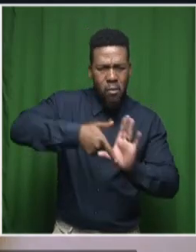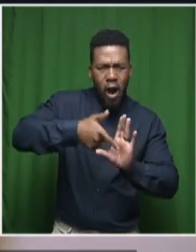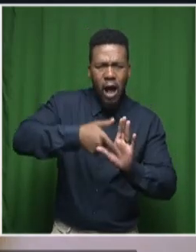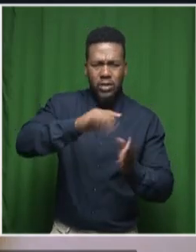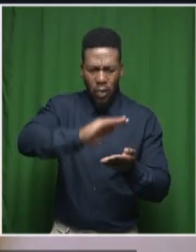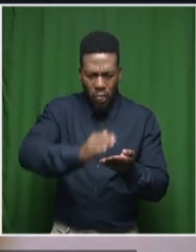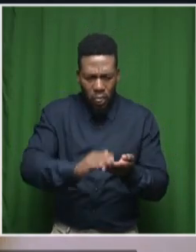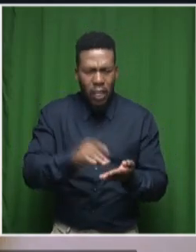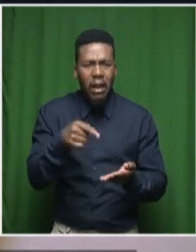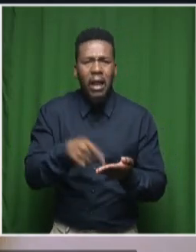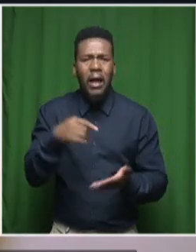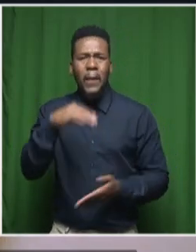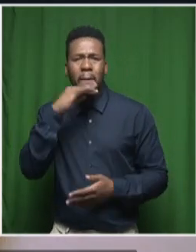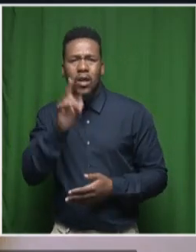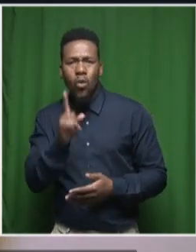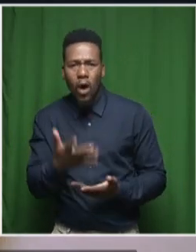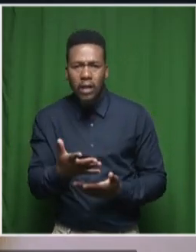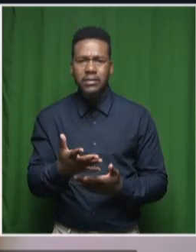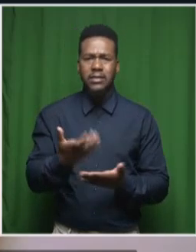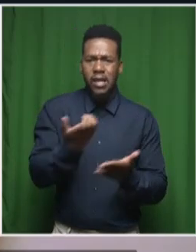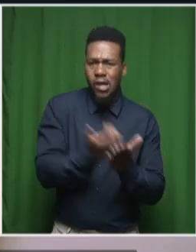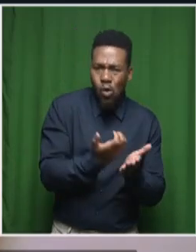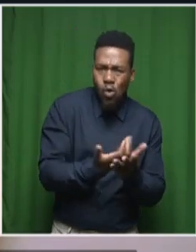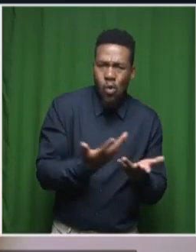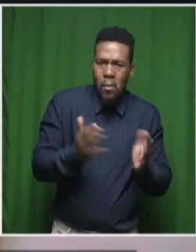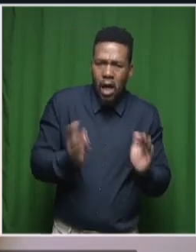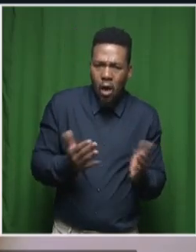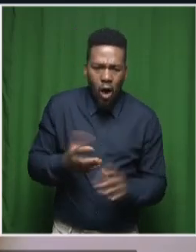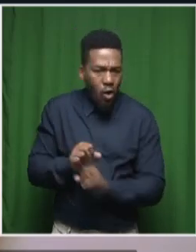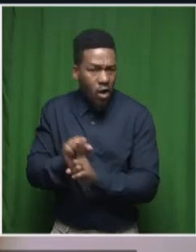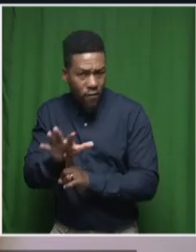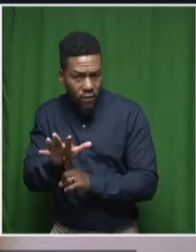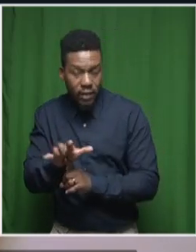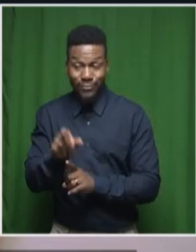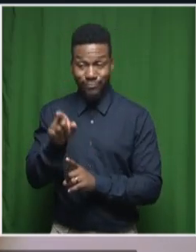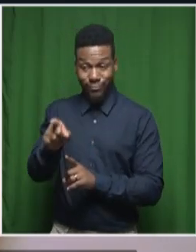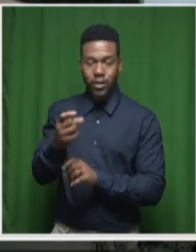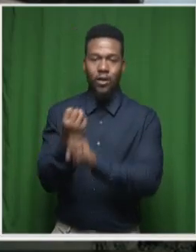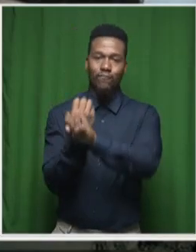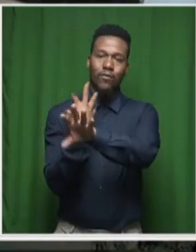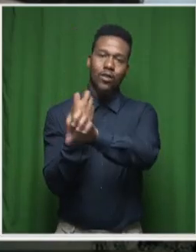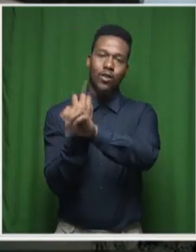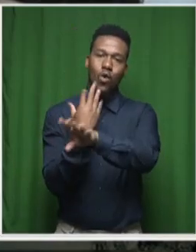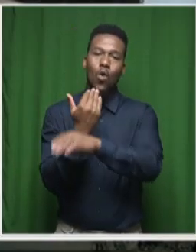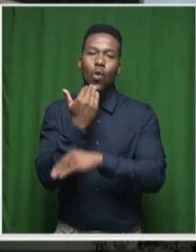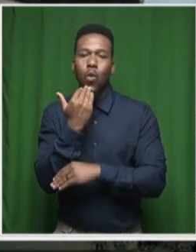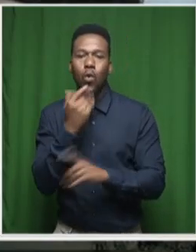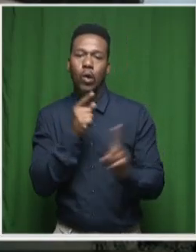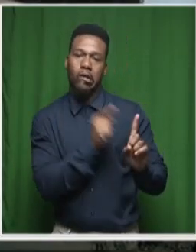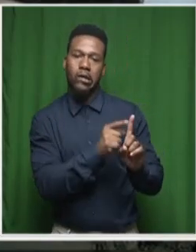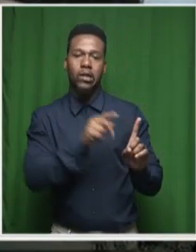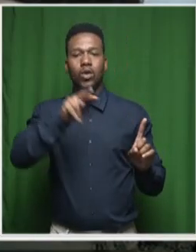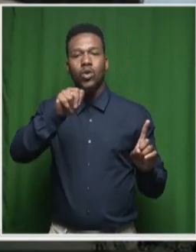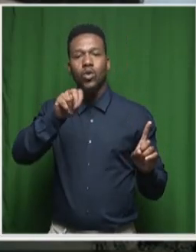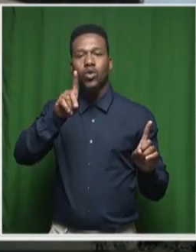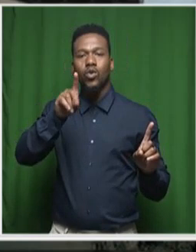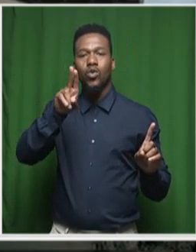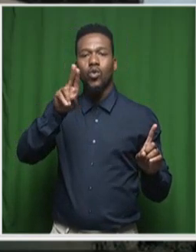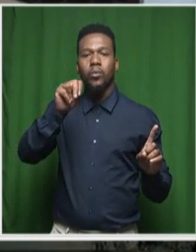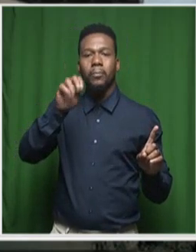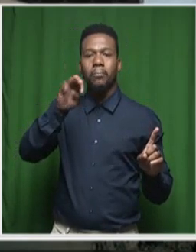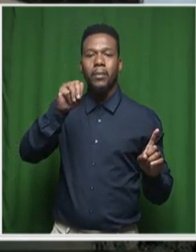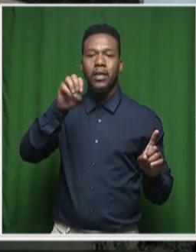Africans and the economy at large, we're joined on virtually by Ndumiso Kubheka, who's Chief Economist